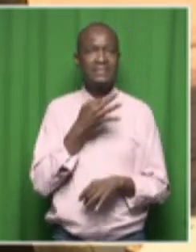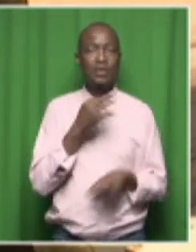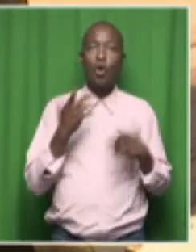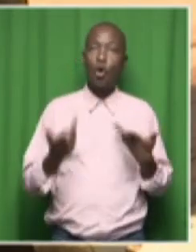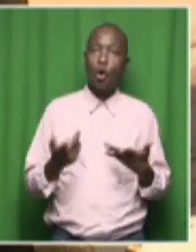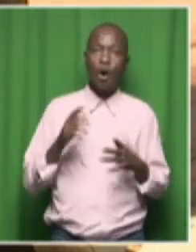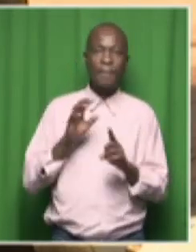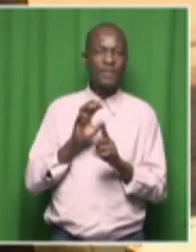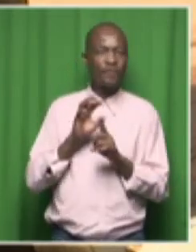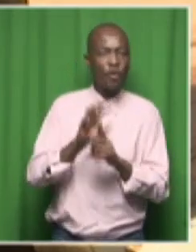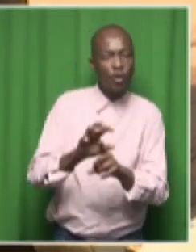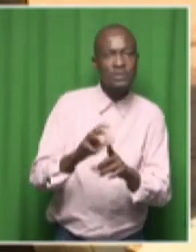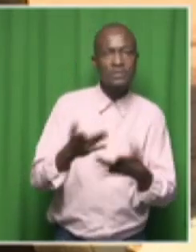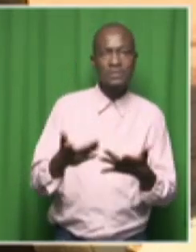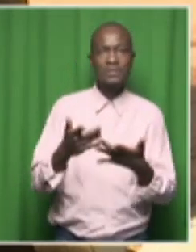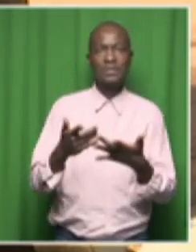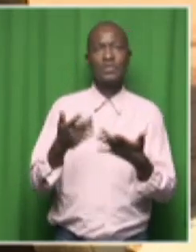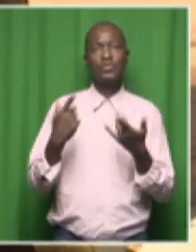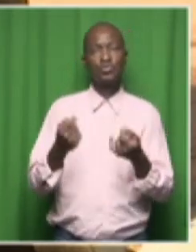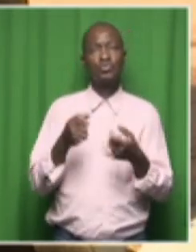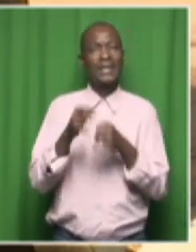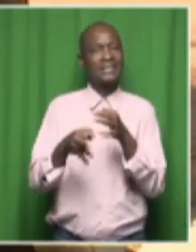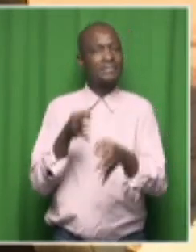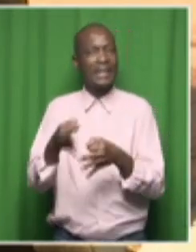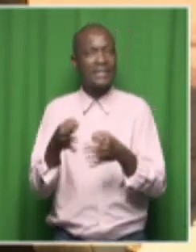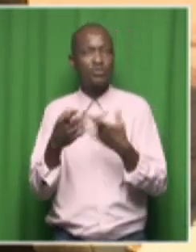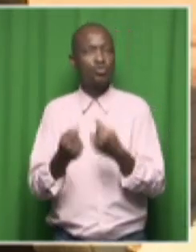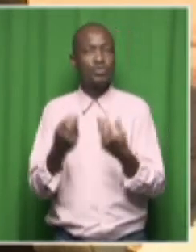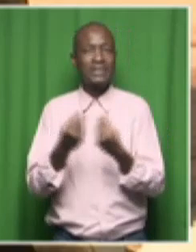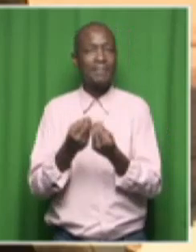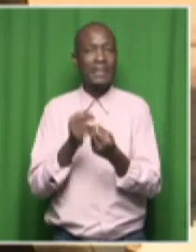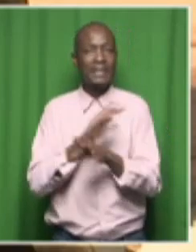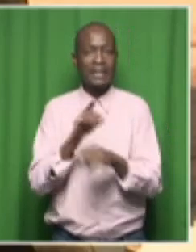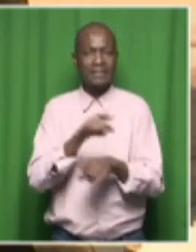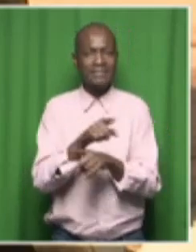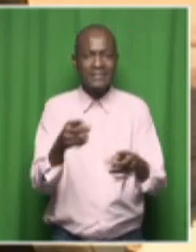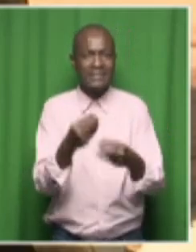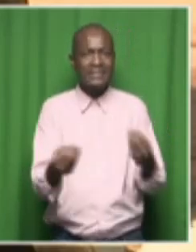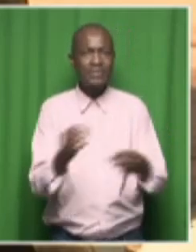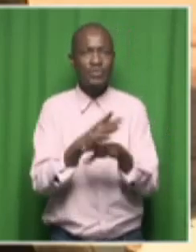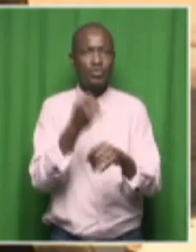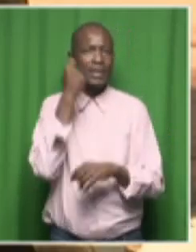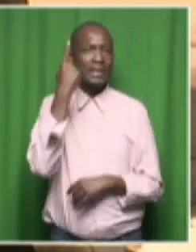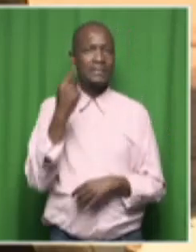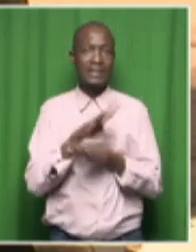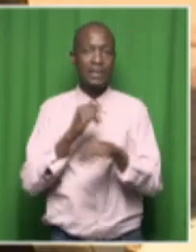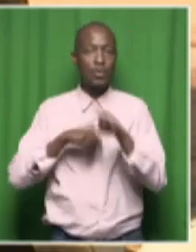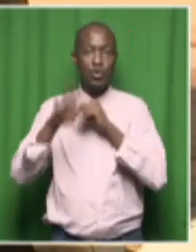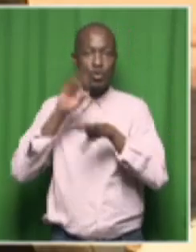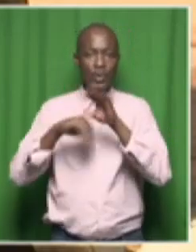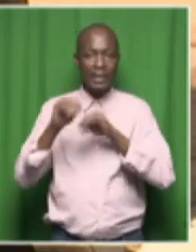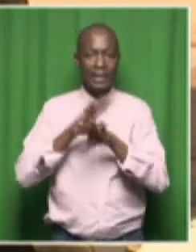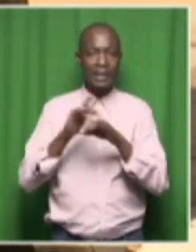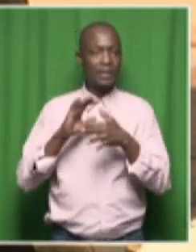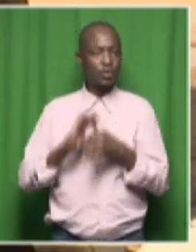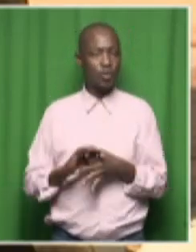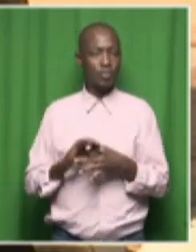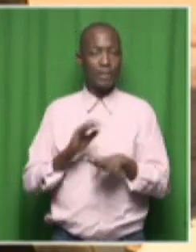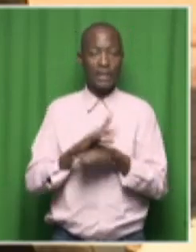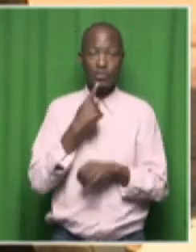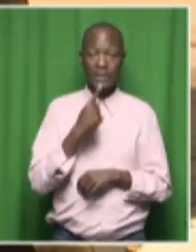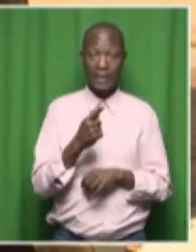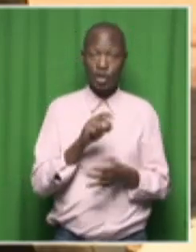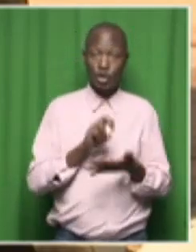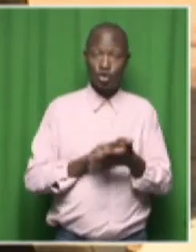be forced to have to do something that they don't understand, that it's not what they learn at home. We have, as we say, 12